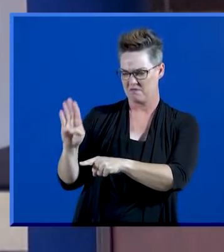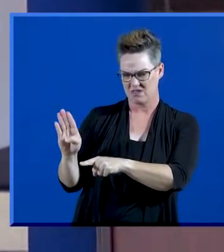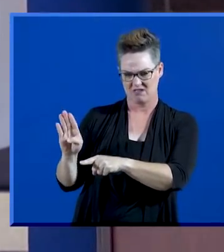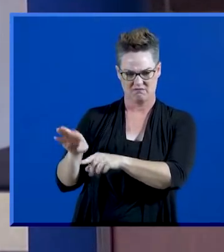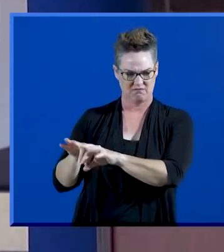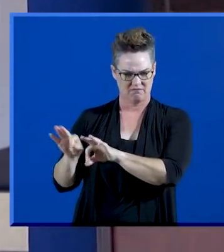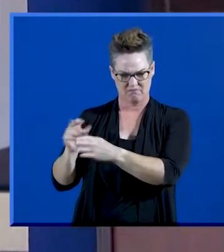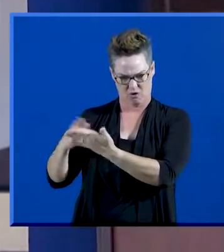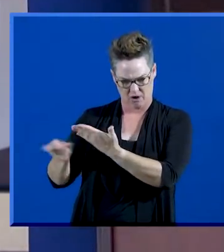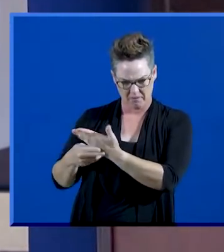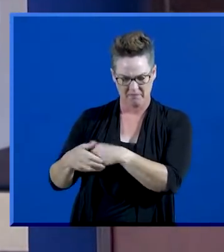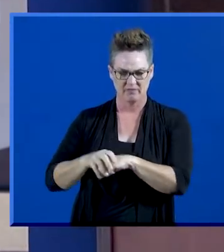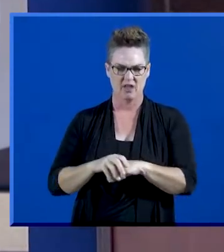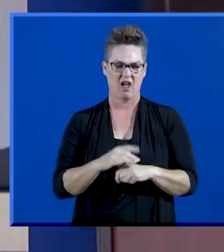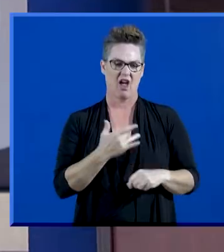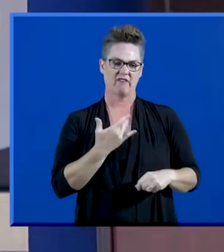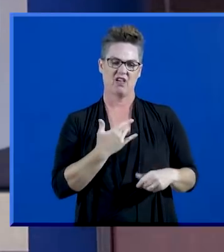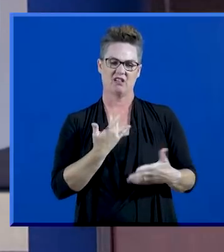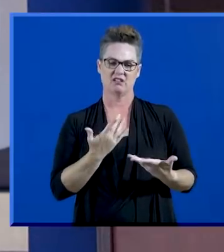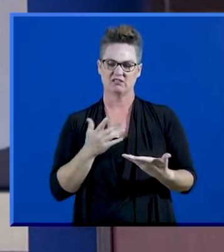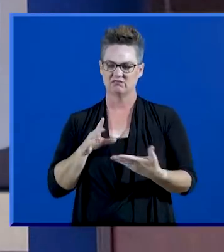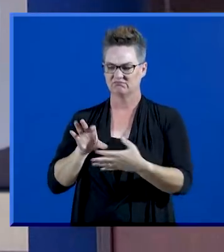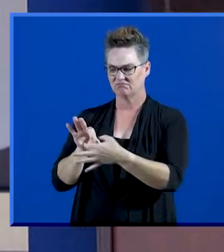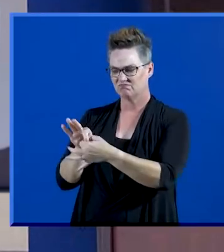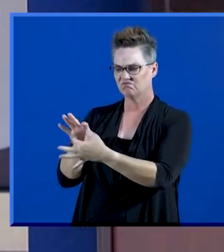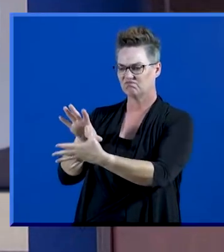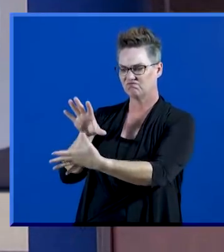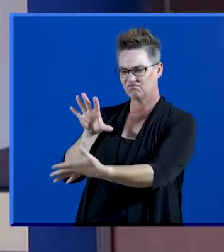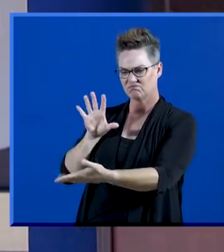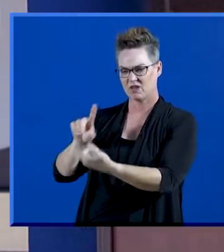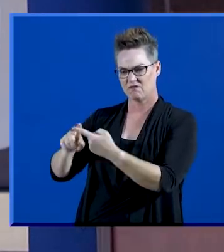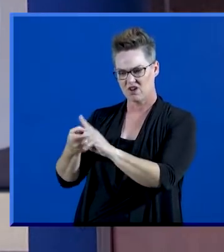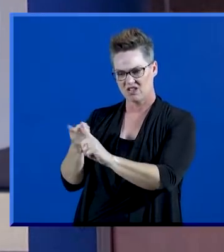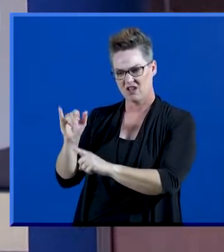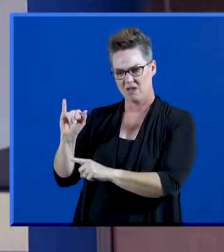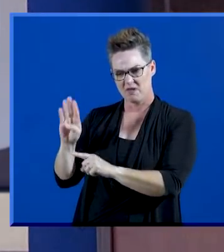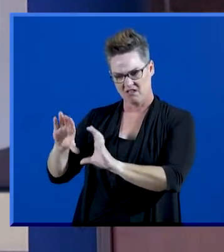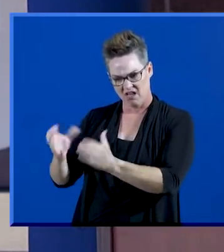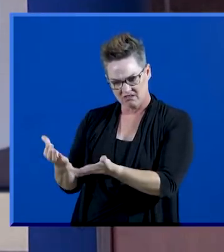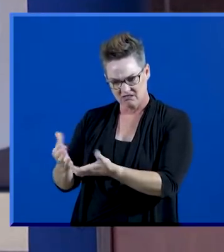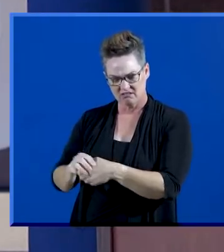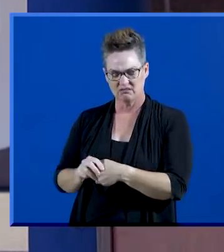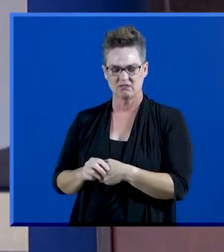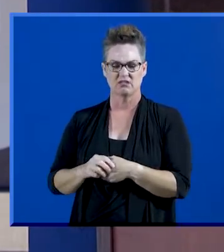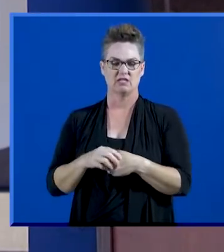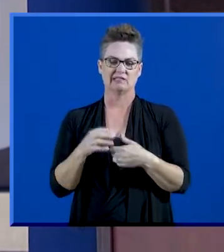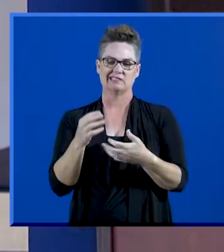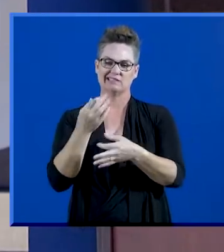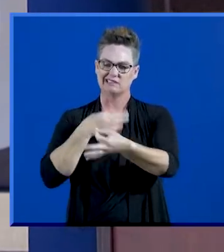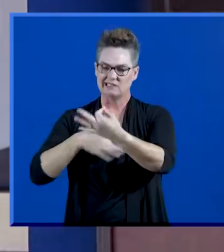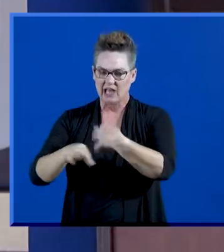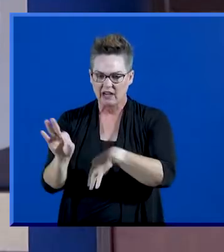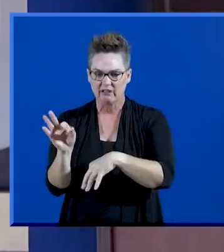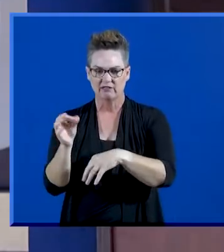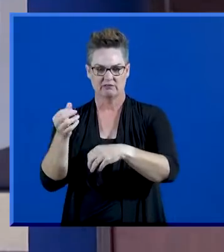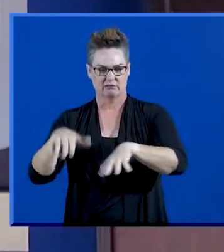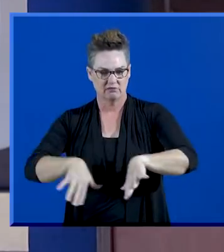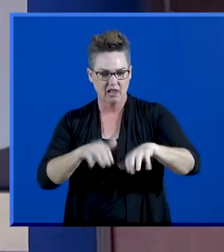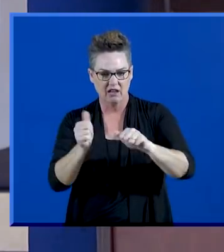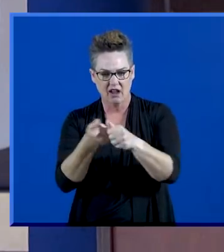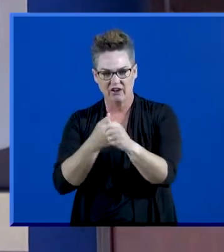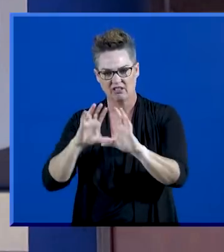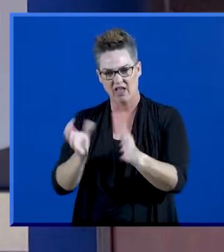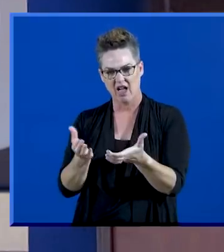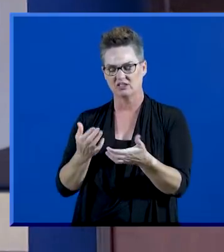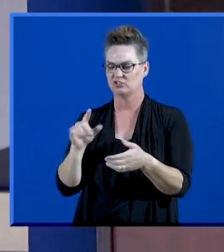it still felt like I had abandoned some of the people who I was closest with by leaving IB. I felt like I was growing distant from the friends I had made in my